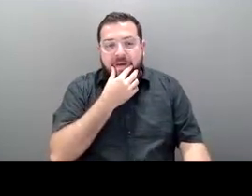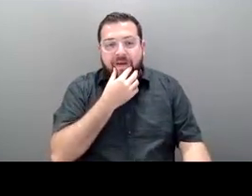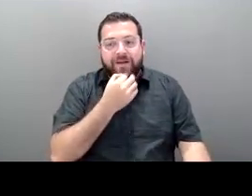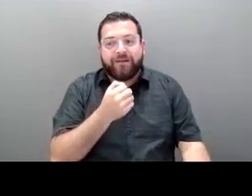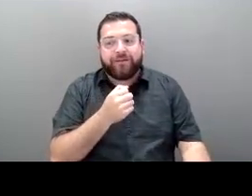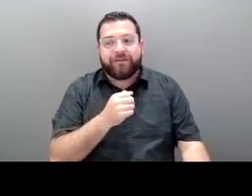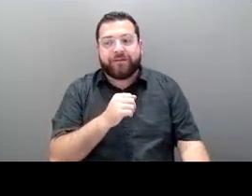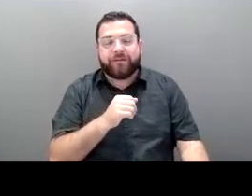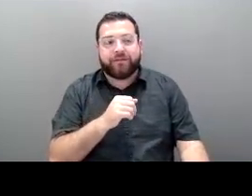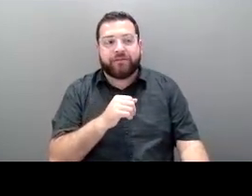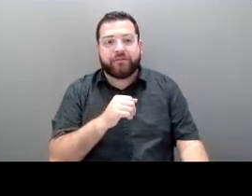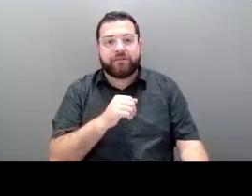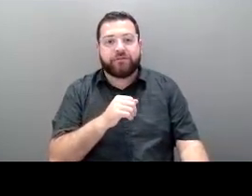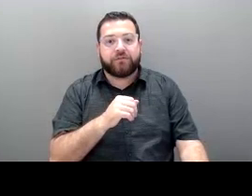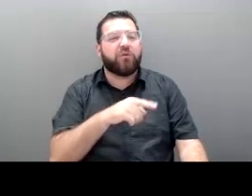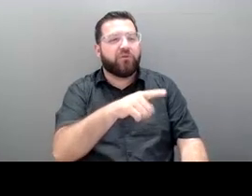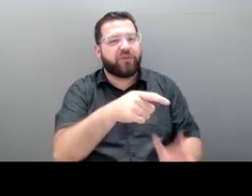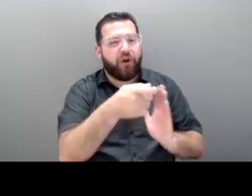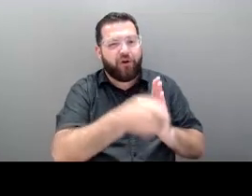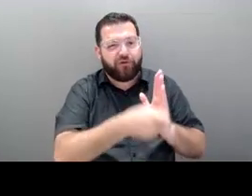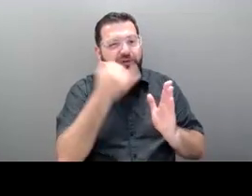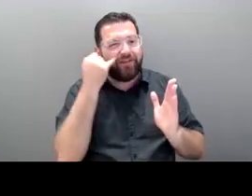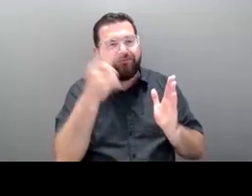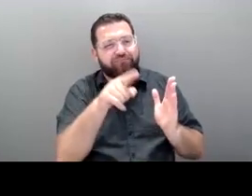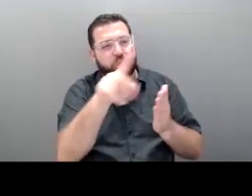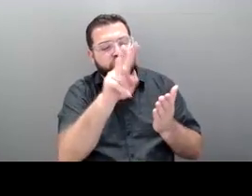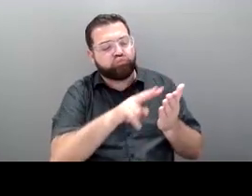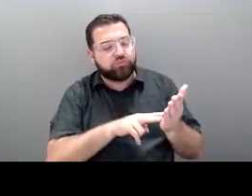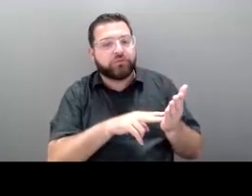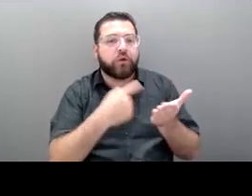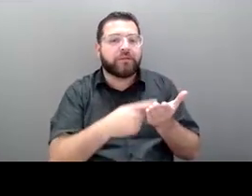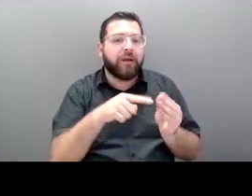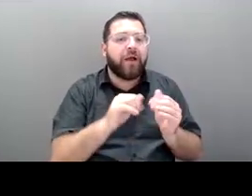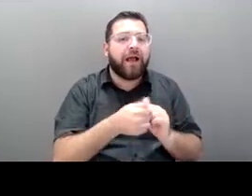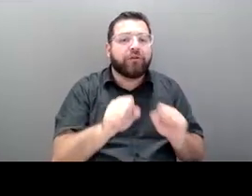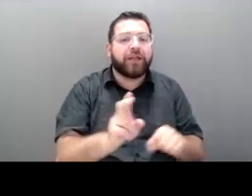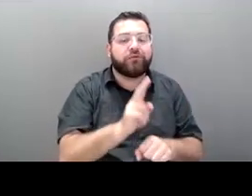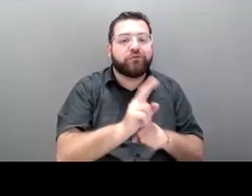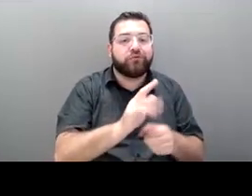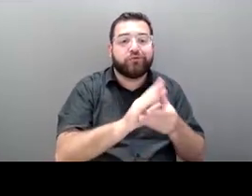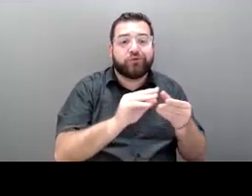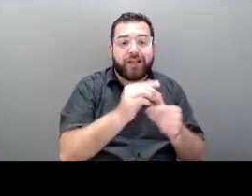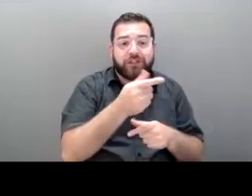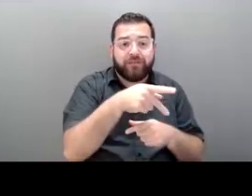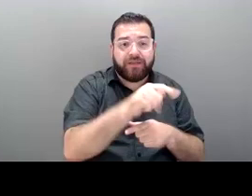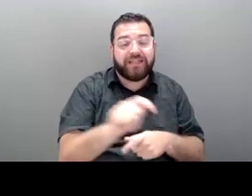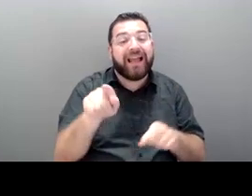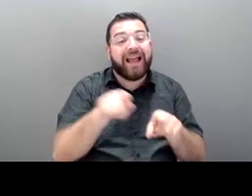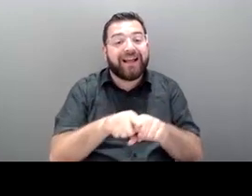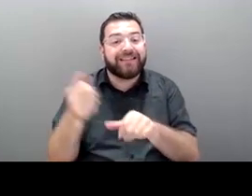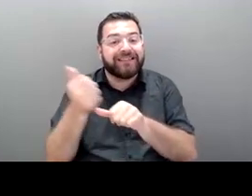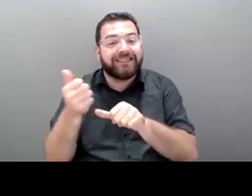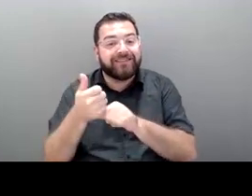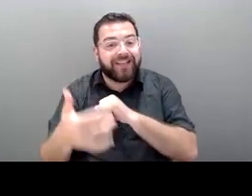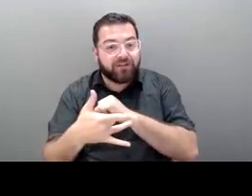so this paper, if you look it over, it kind of explores like how you could use ChatGPT as an assistive tech tool